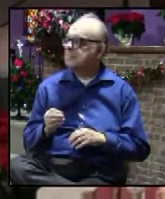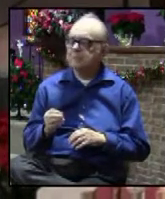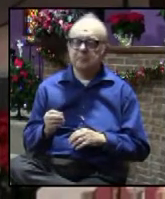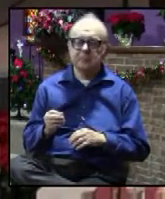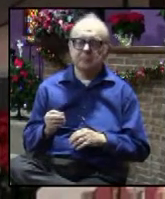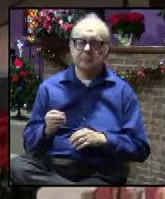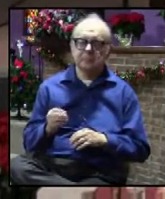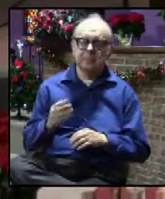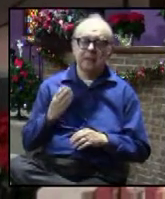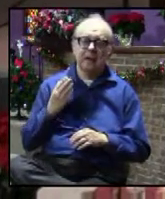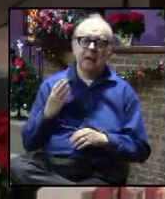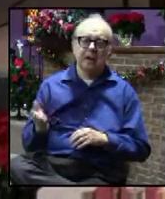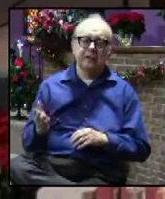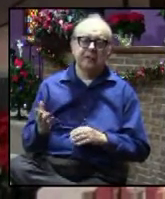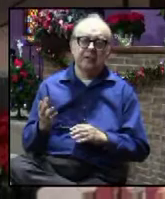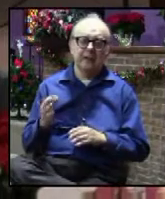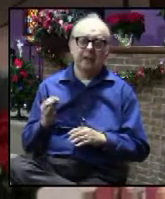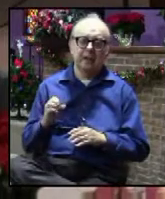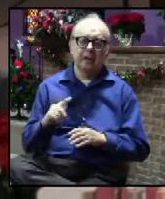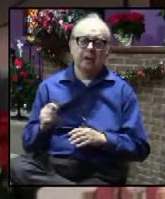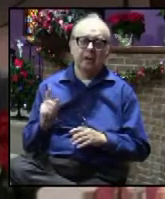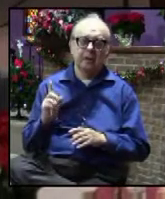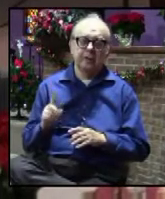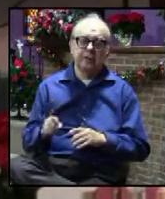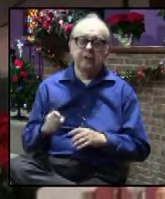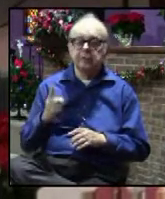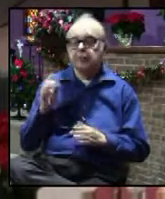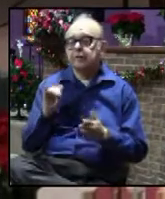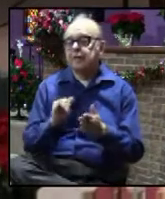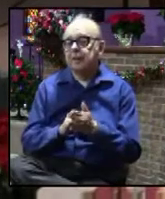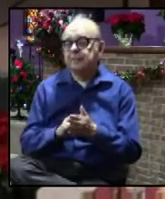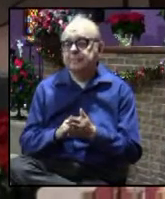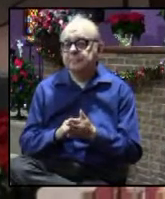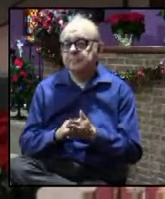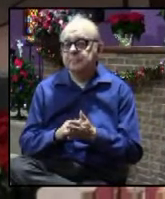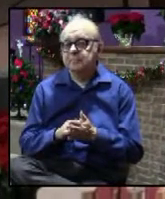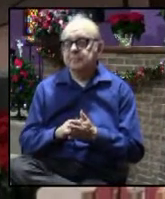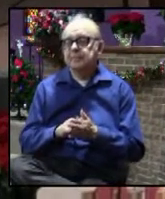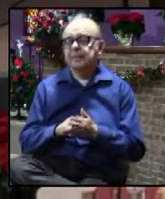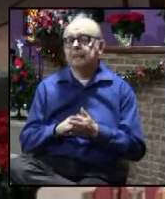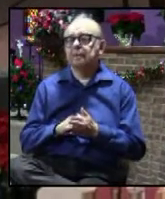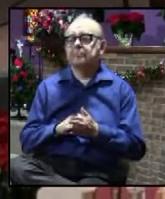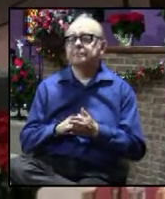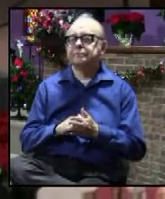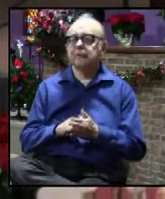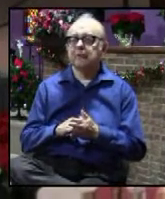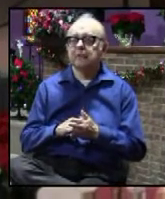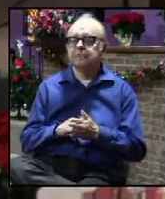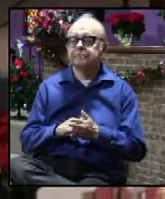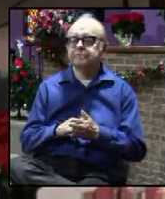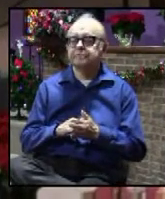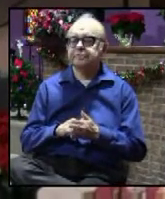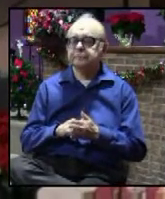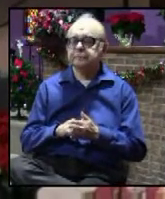here's a fact that you need to understand, and that is this.